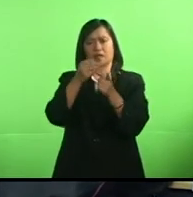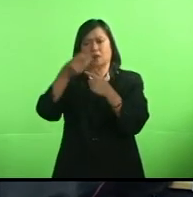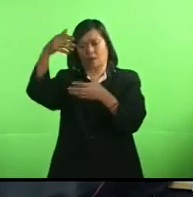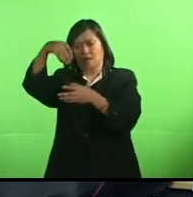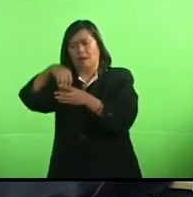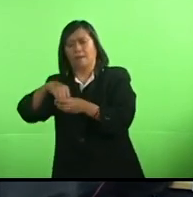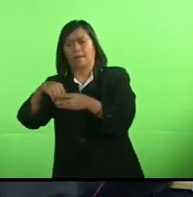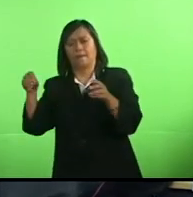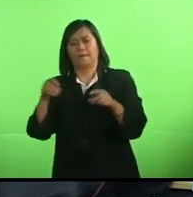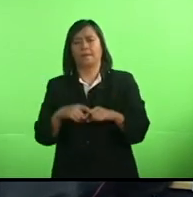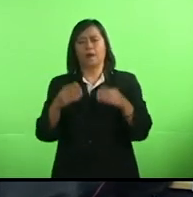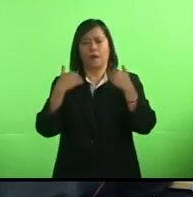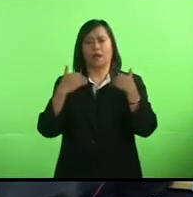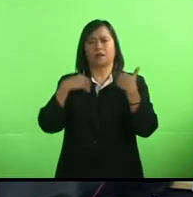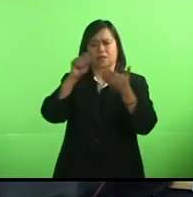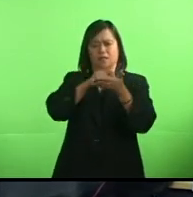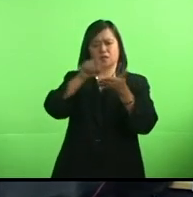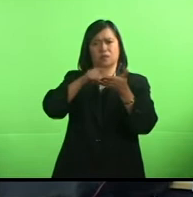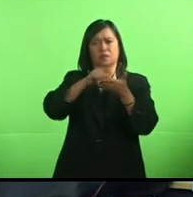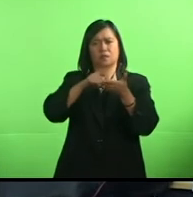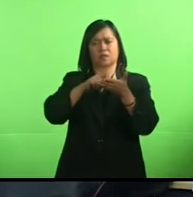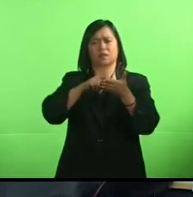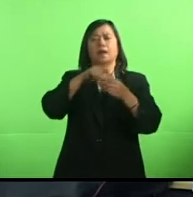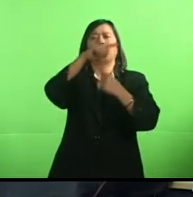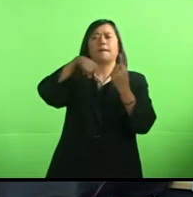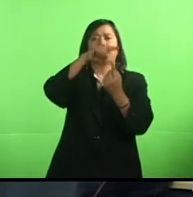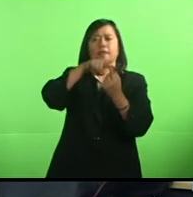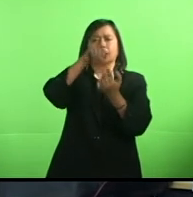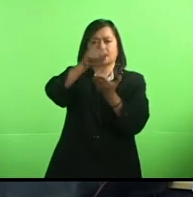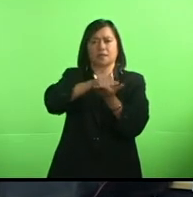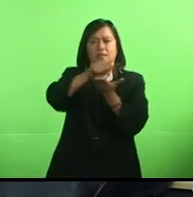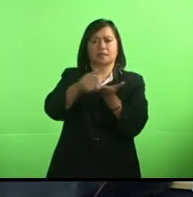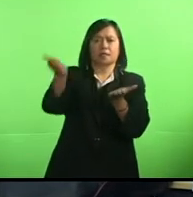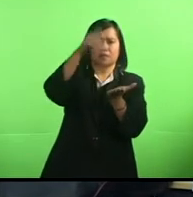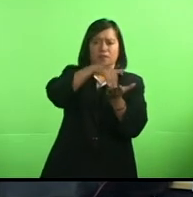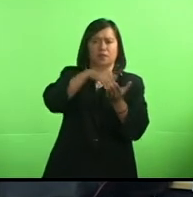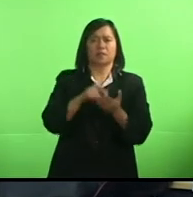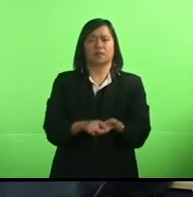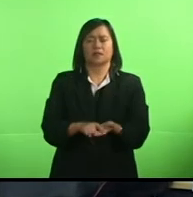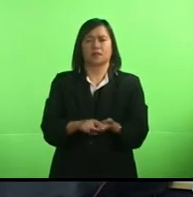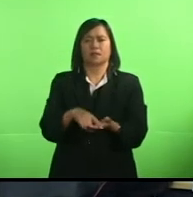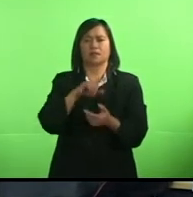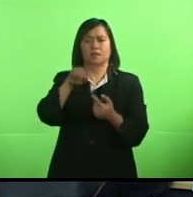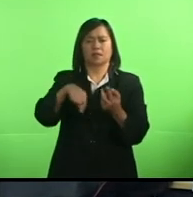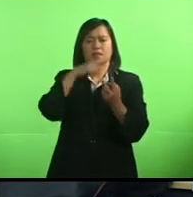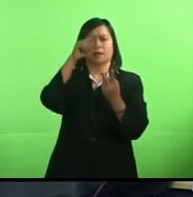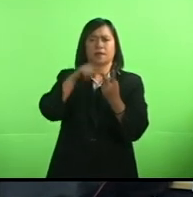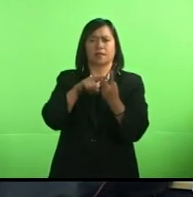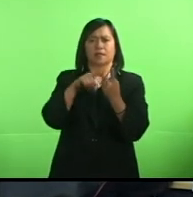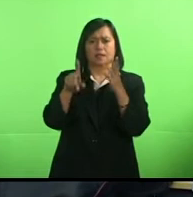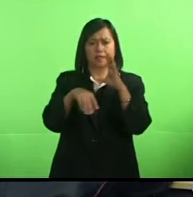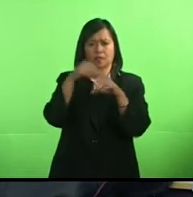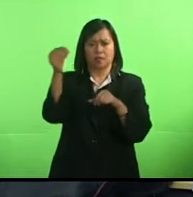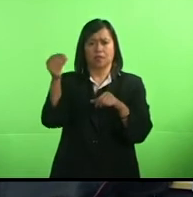okay? Sini. Here, the return year, they have a reprint, they have a new edition. There we can see, but the copyright remains the